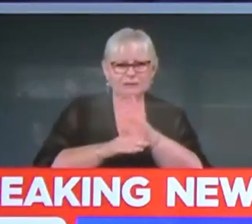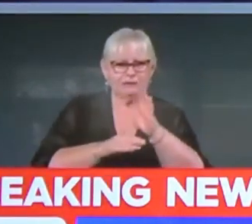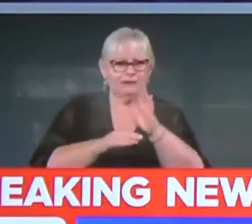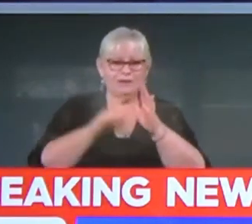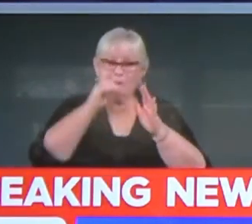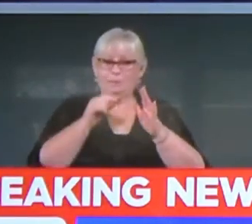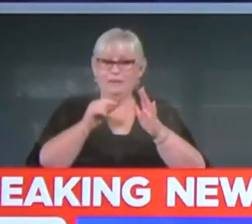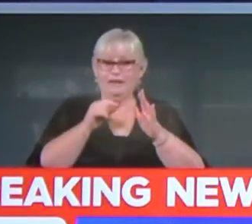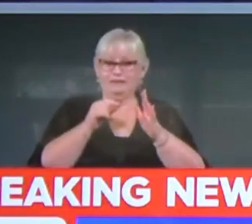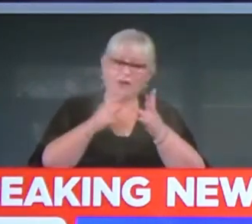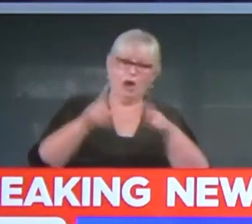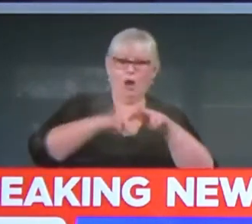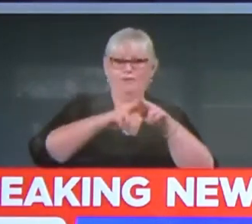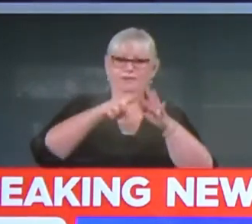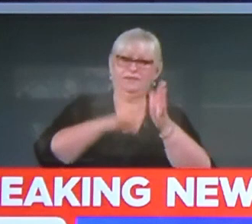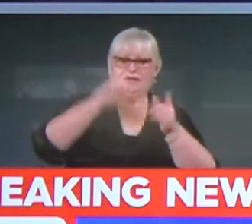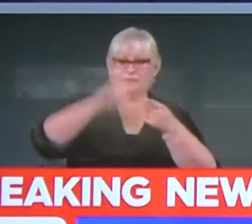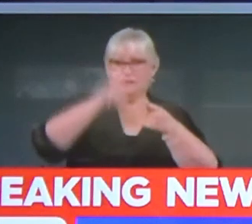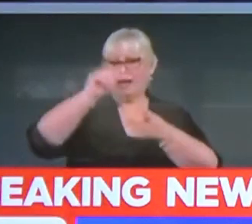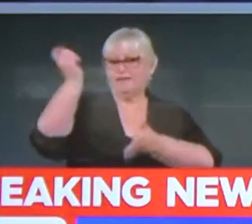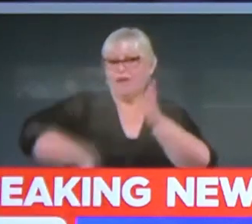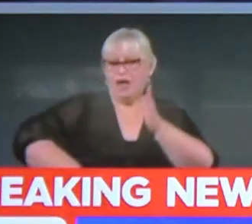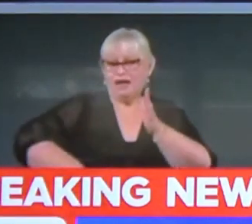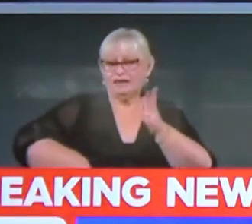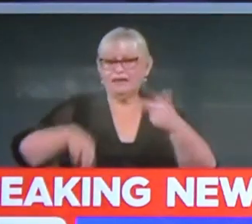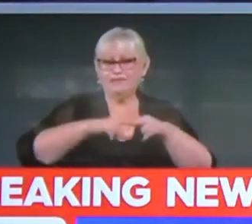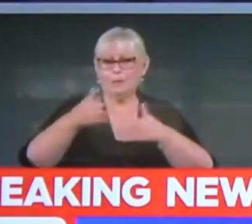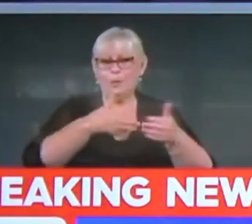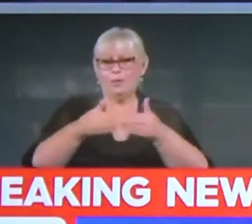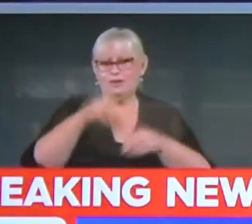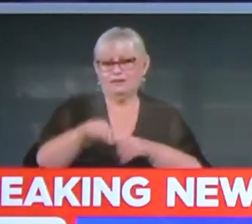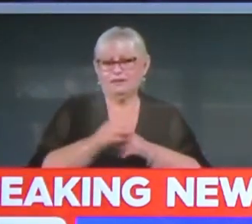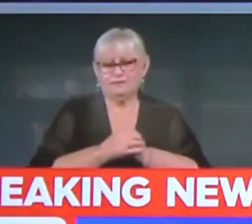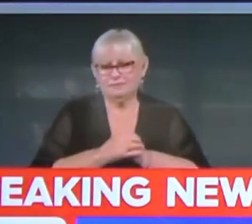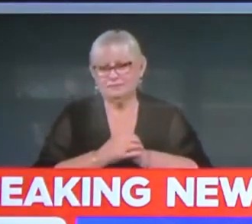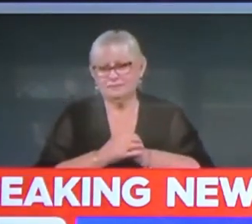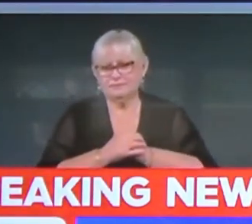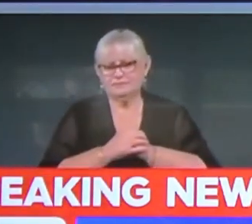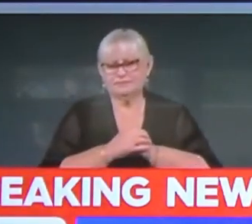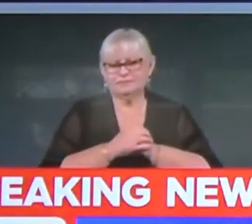to that being an offence for those who have organised those types of events.